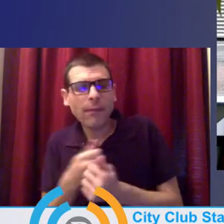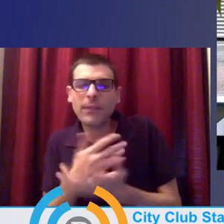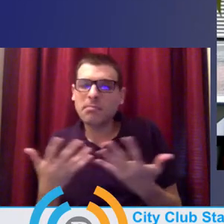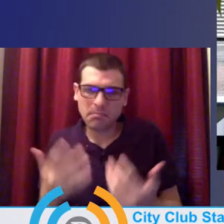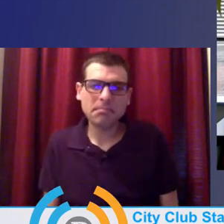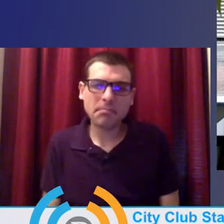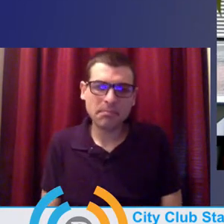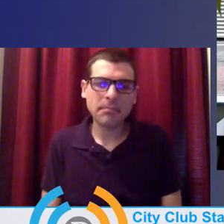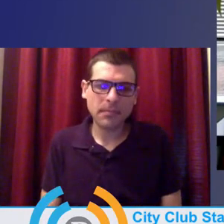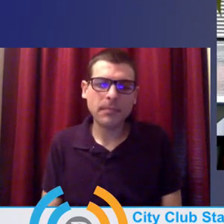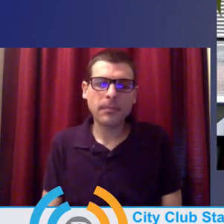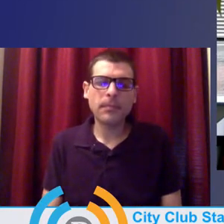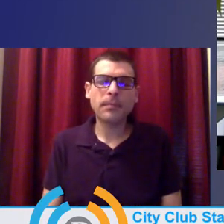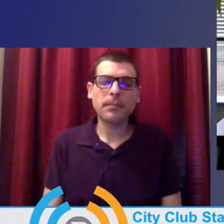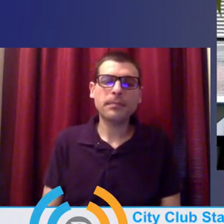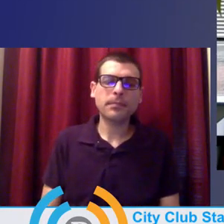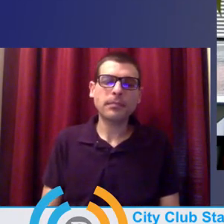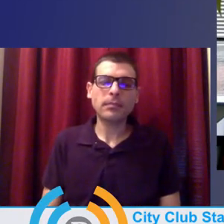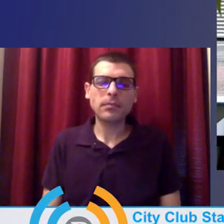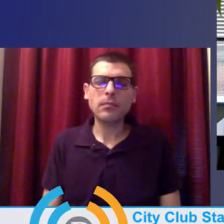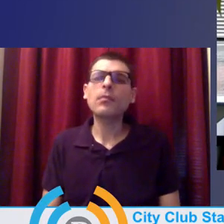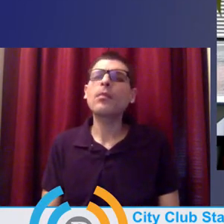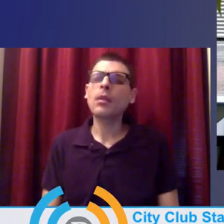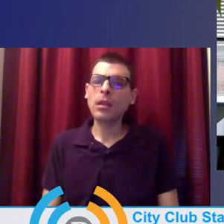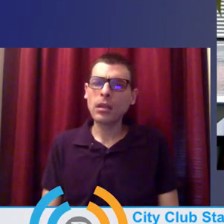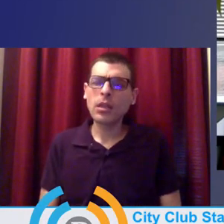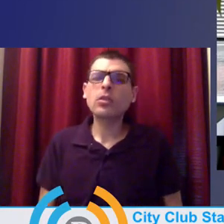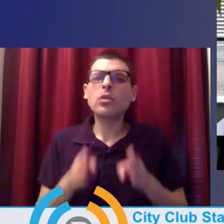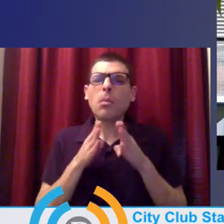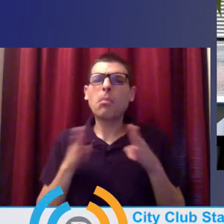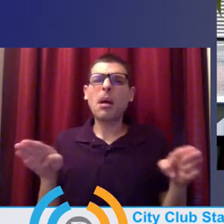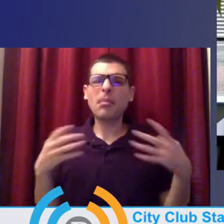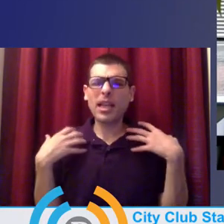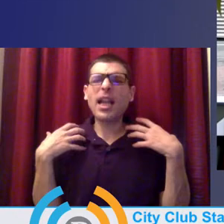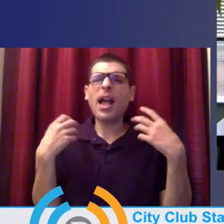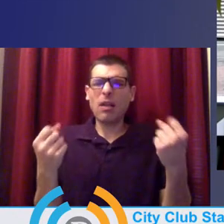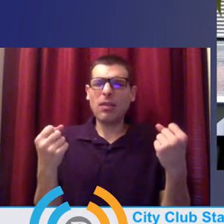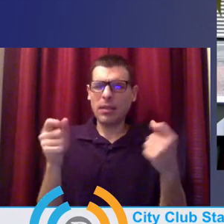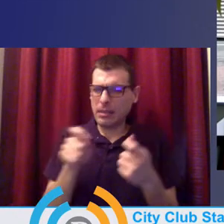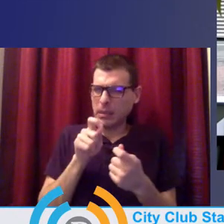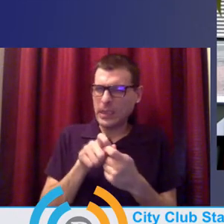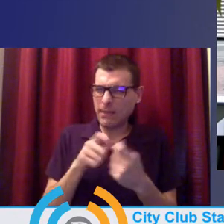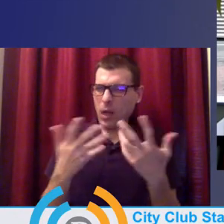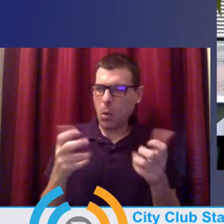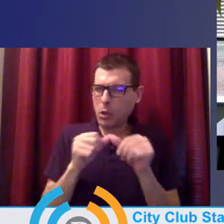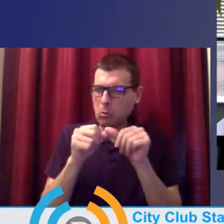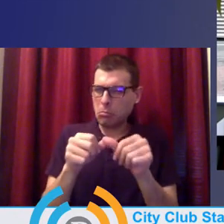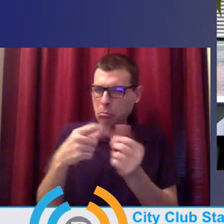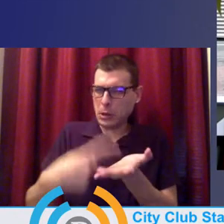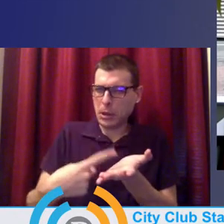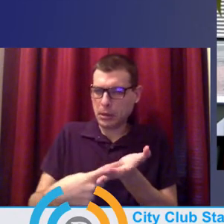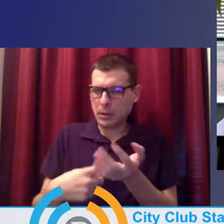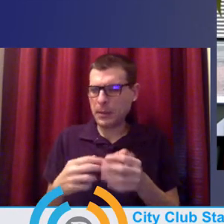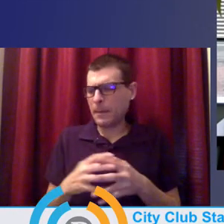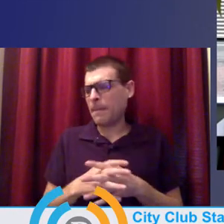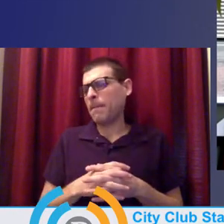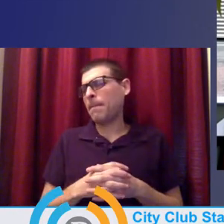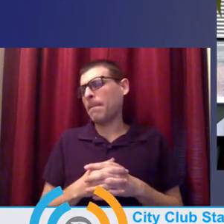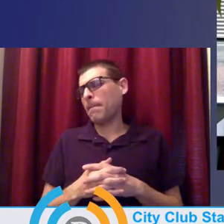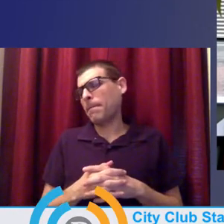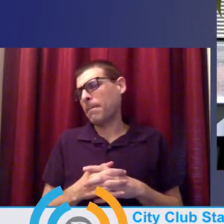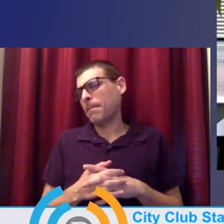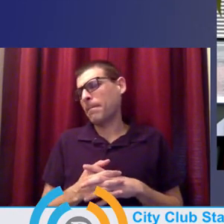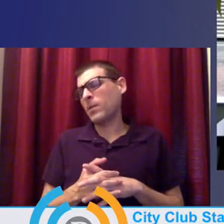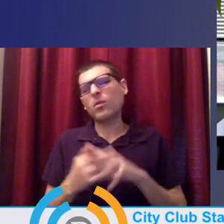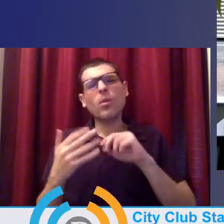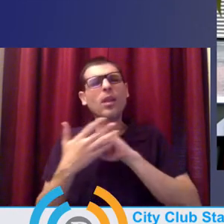Coming back to that public health lens specifically, talk to us a bit about the county's